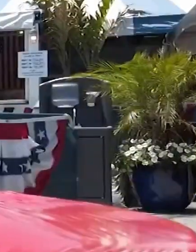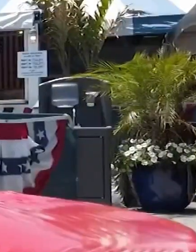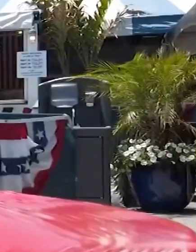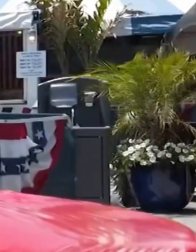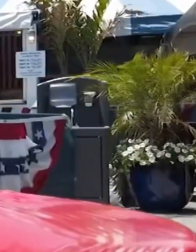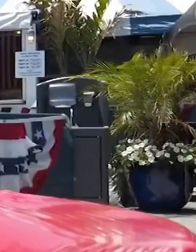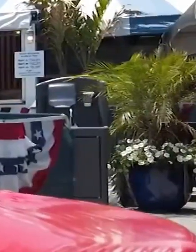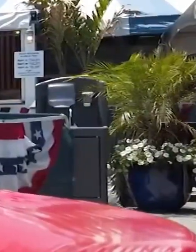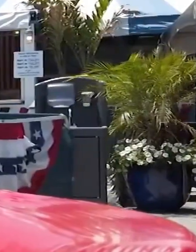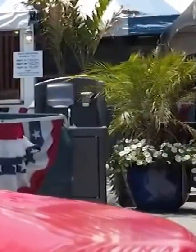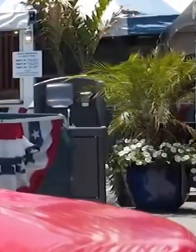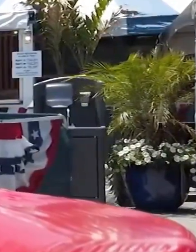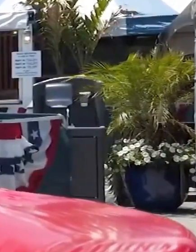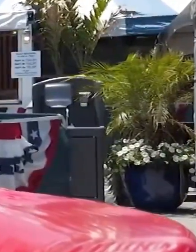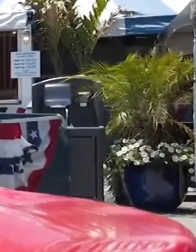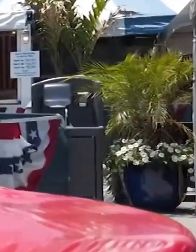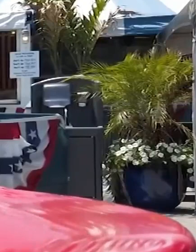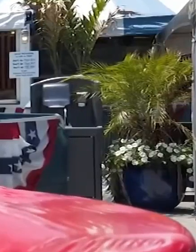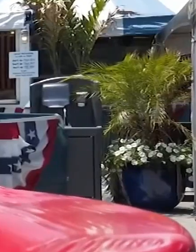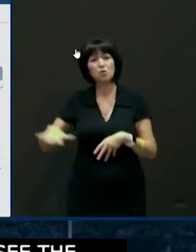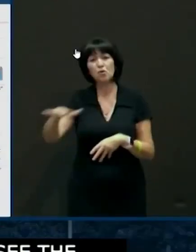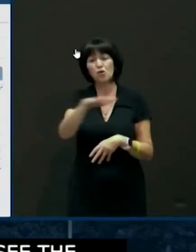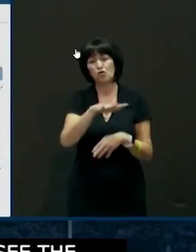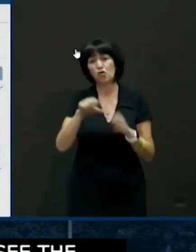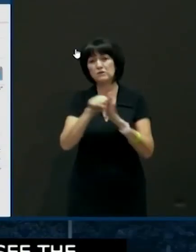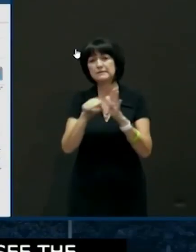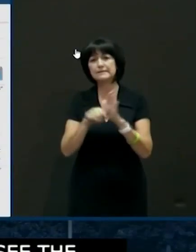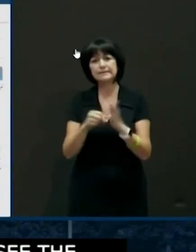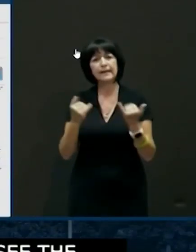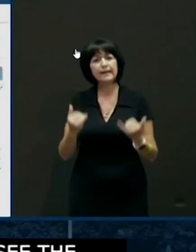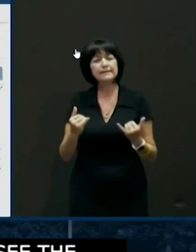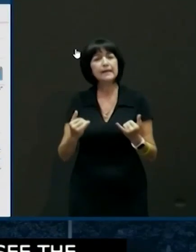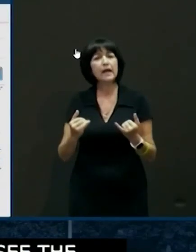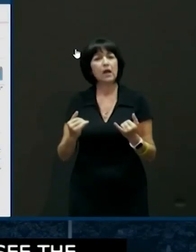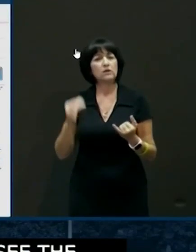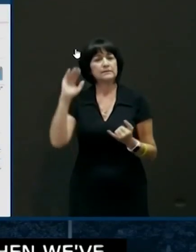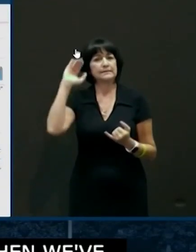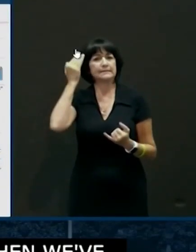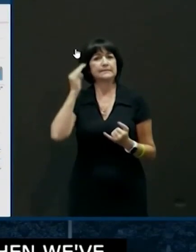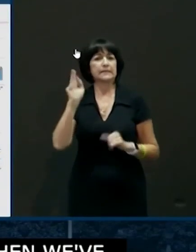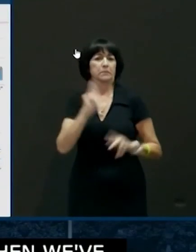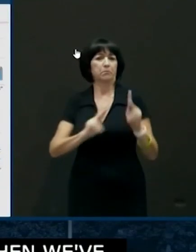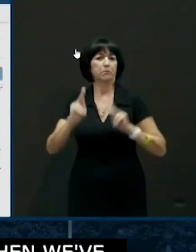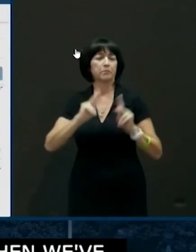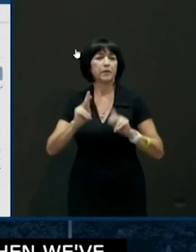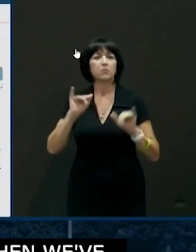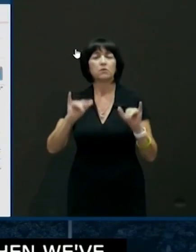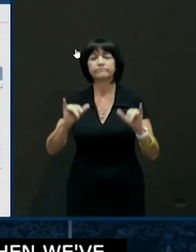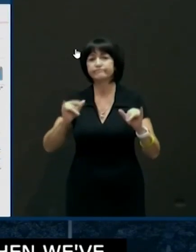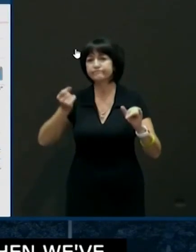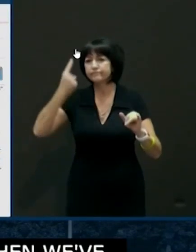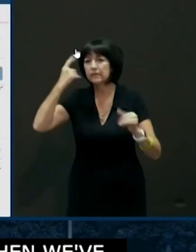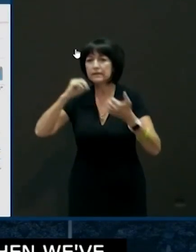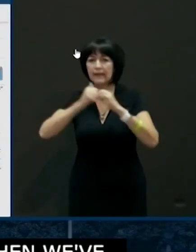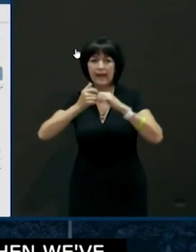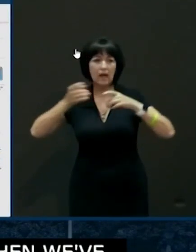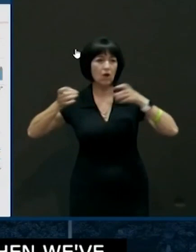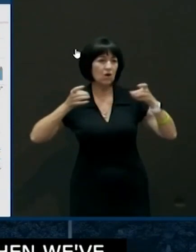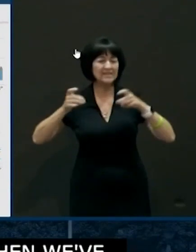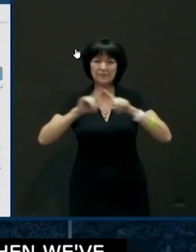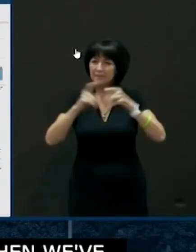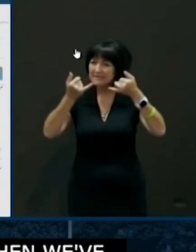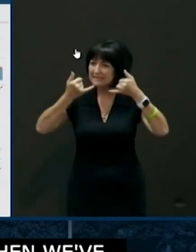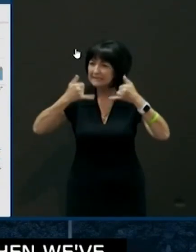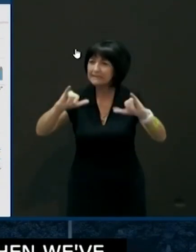there yet. We flattened out across the state, but just at a level a little bit higher than where we need to be. Certainly where we need to be to get